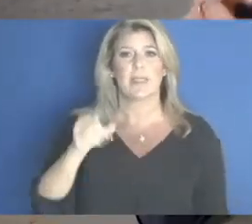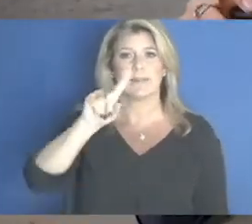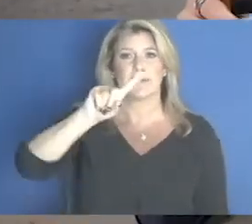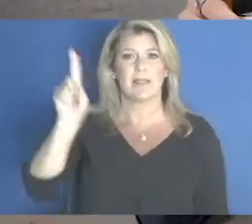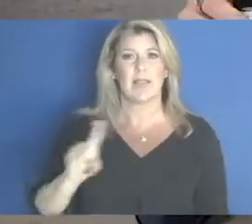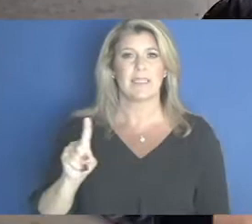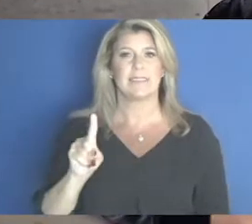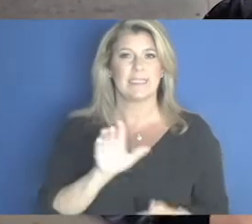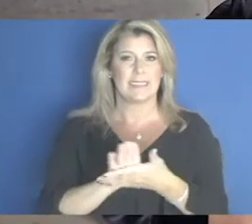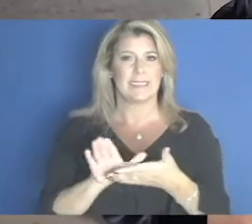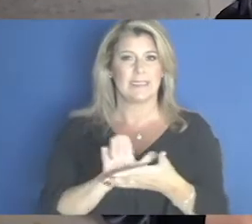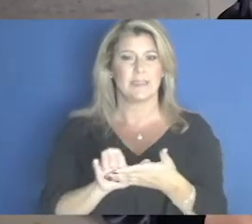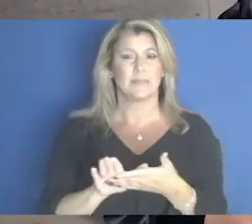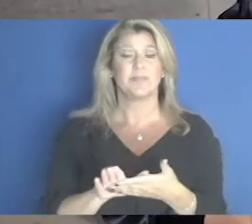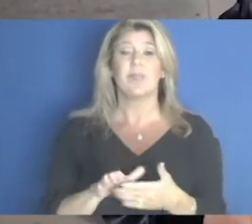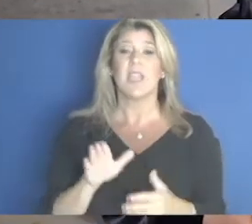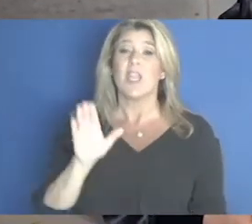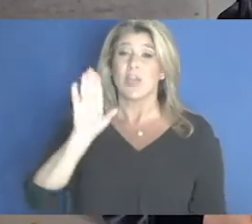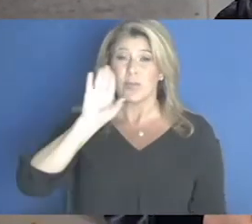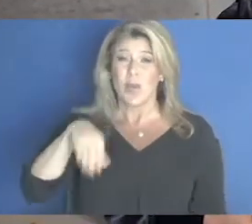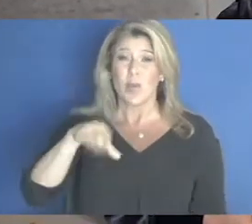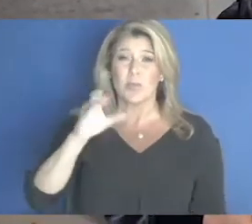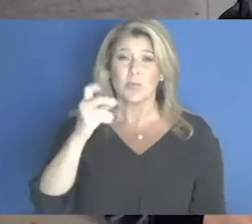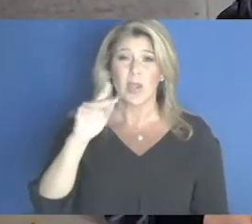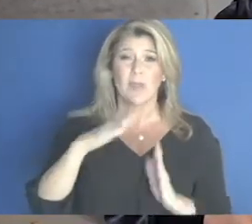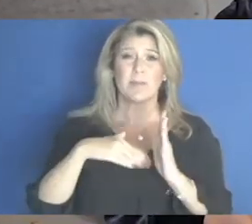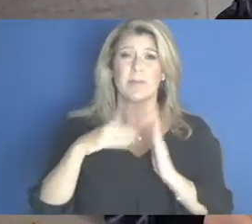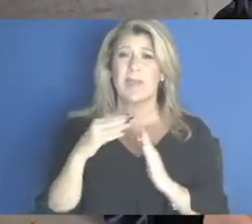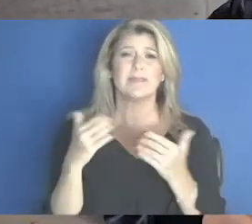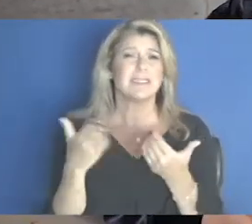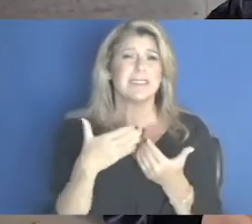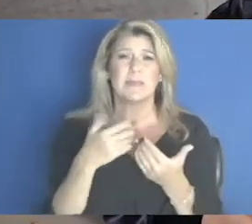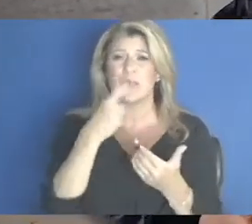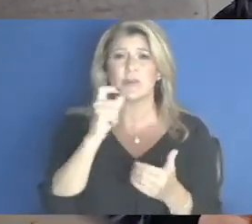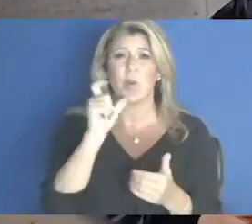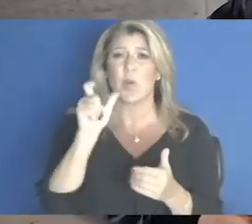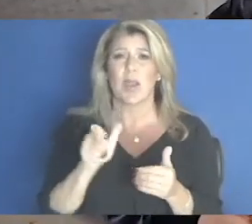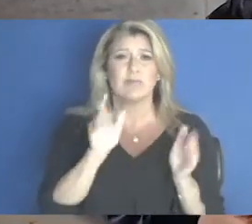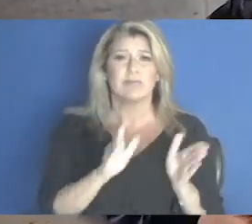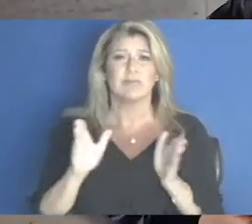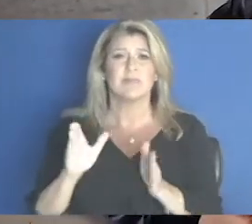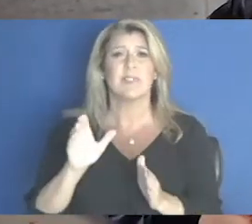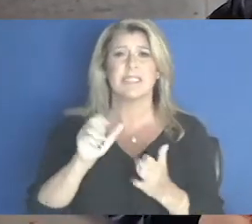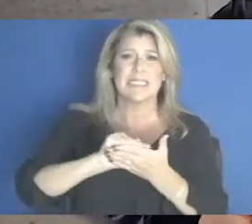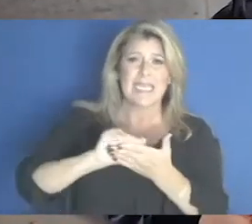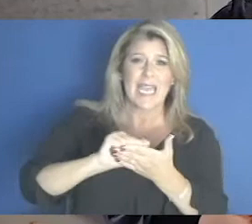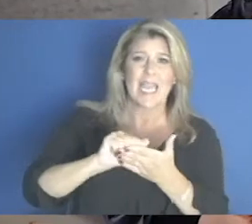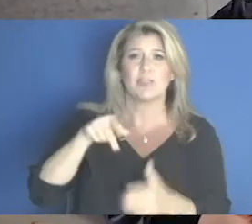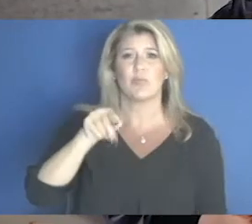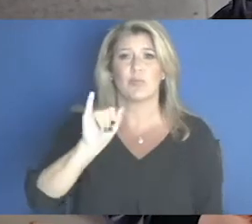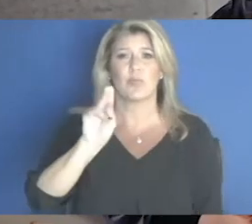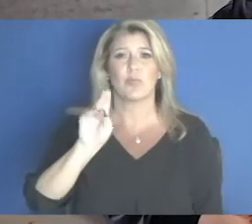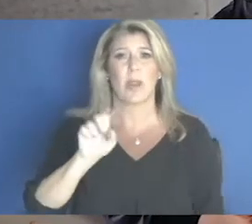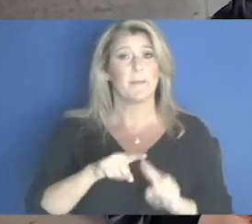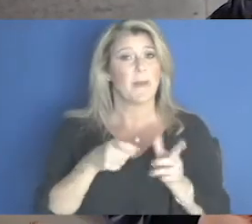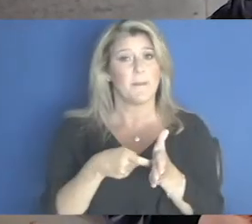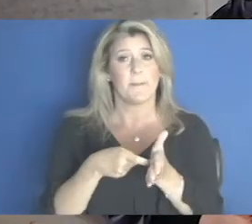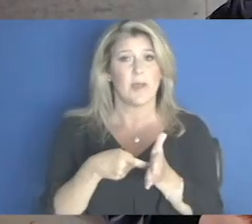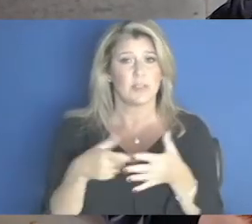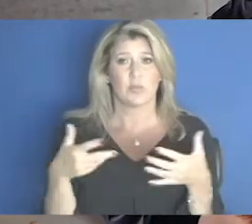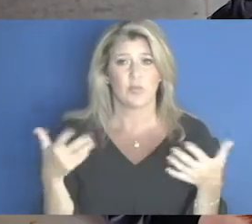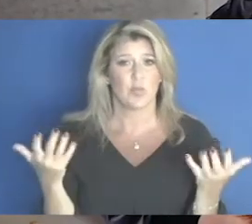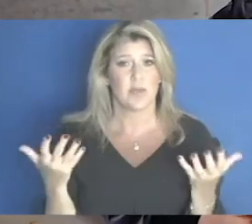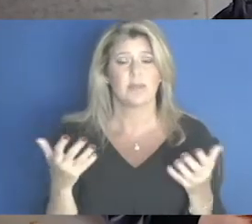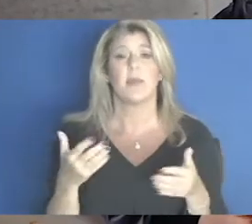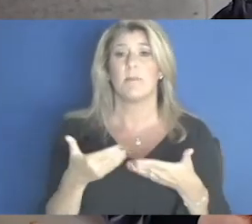lining cleaner. The beauty of chalk paint is that you don't have to sand and prime, but there is one thing that you must do before going